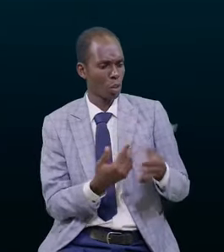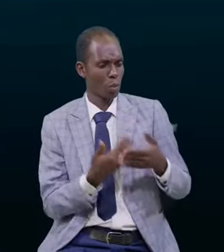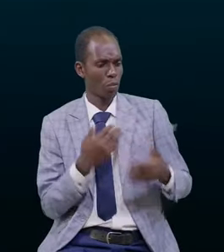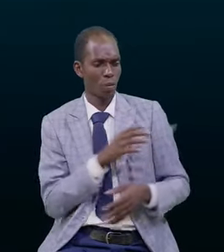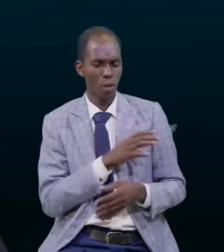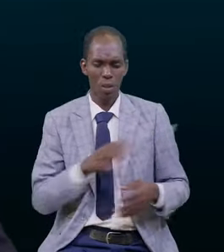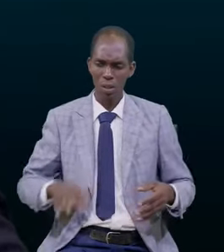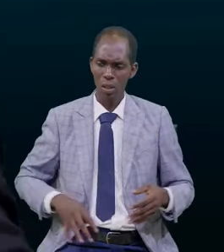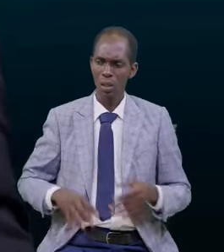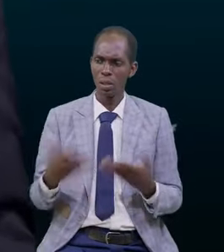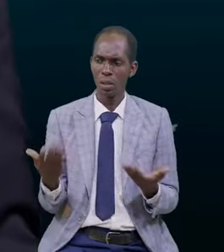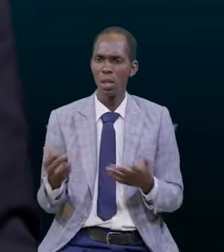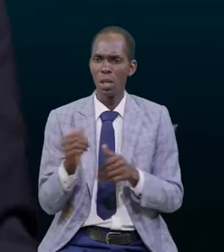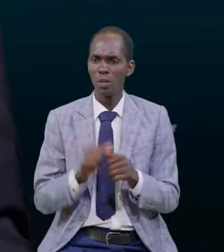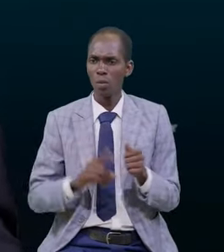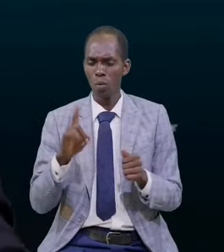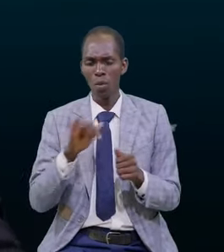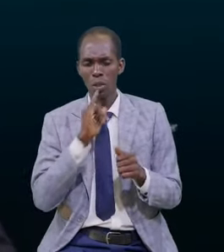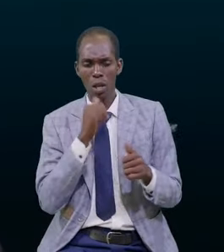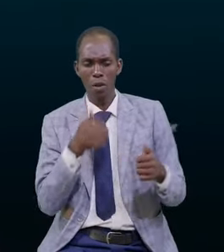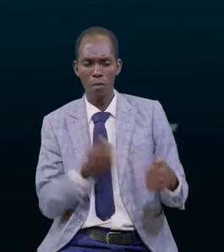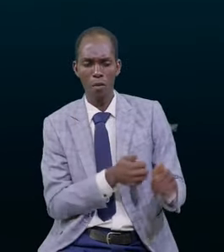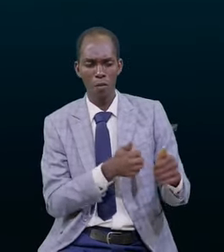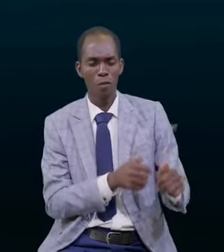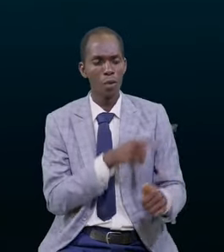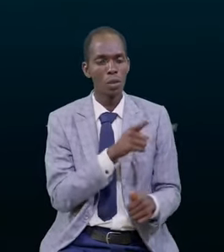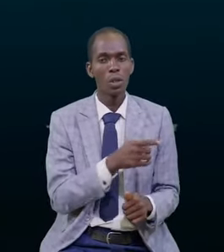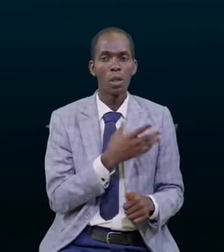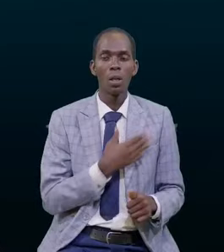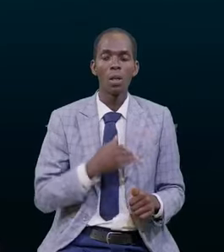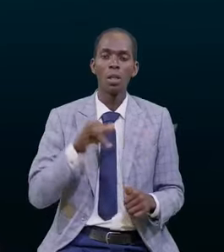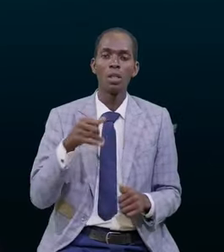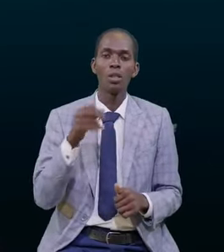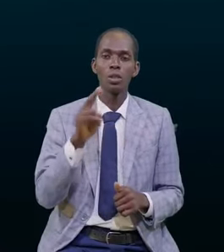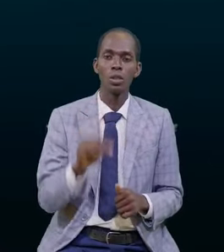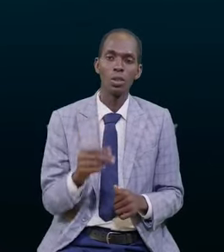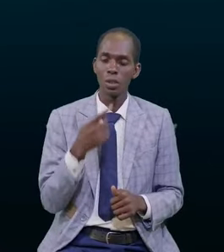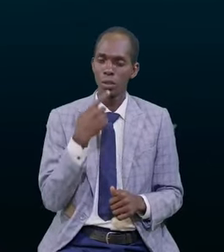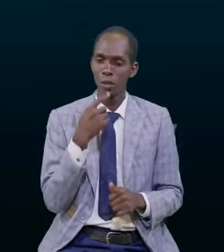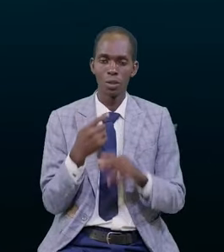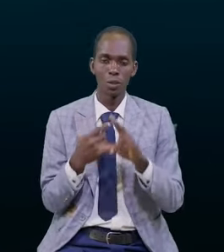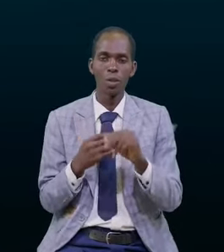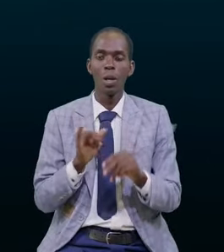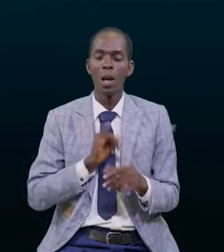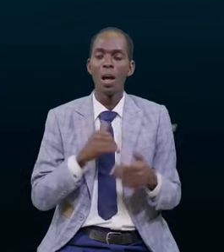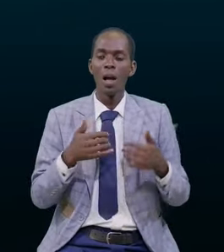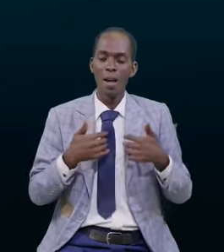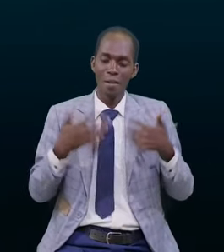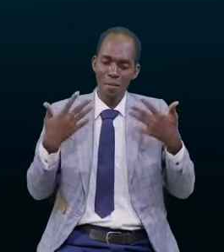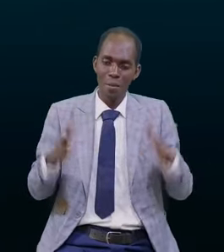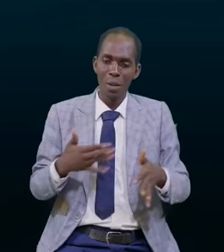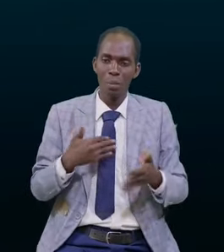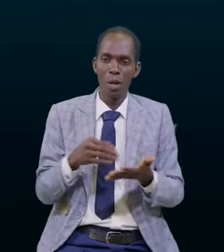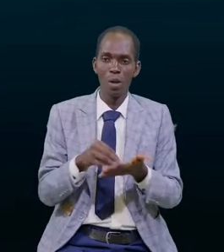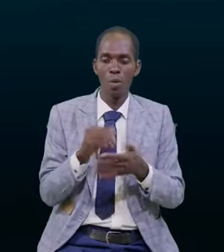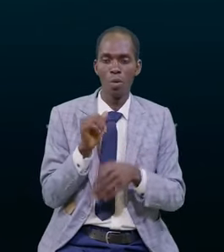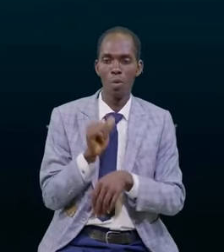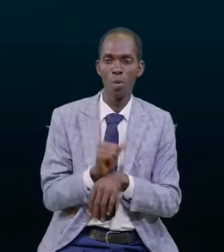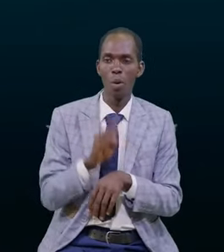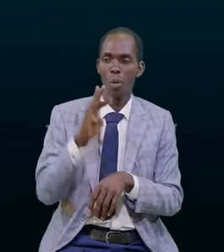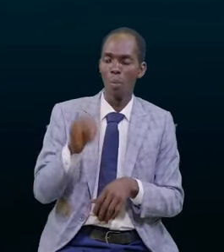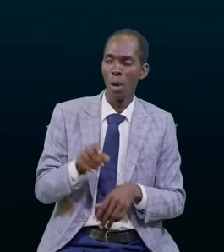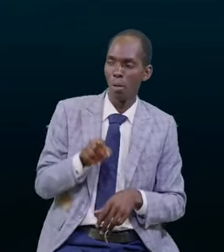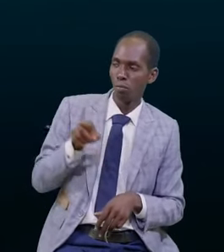everybody is going after him John says make no mistake about it I have fulfilled my job by pointing out to you that that is the Messiah